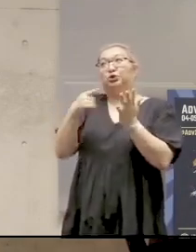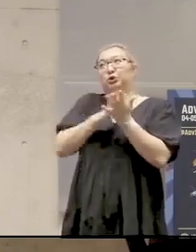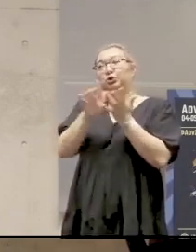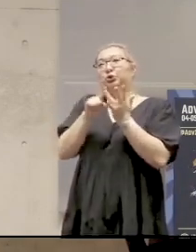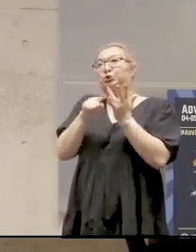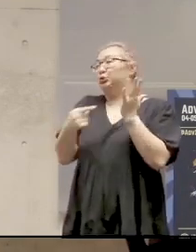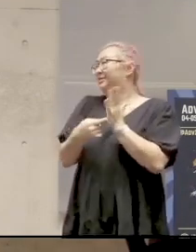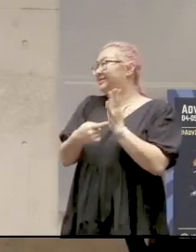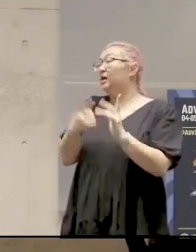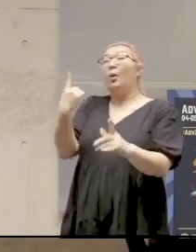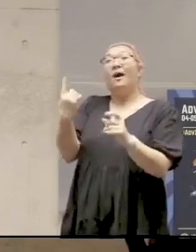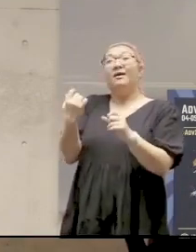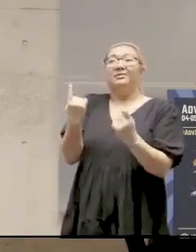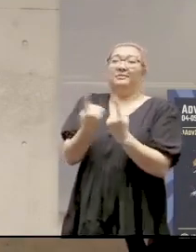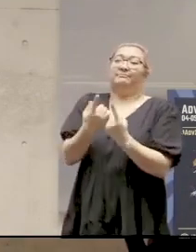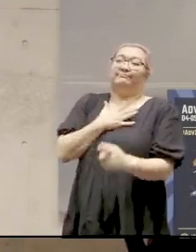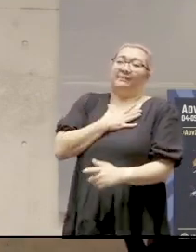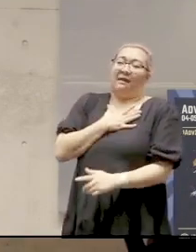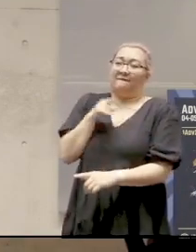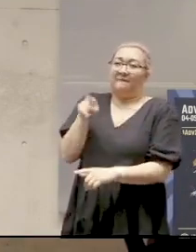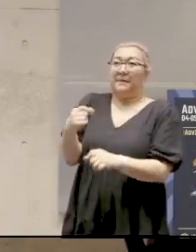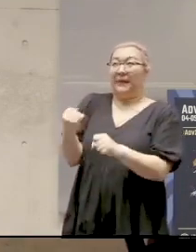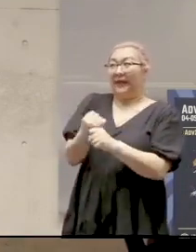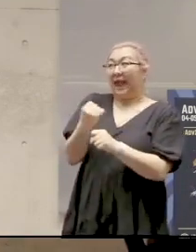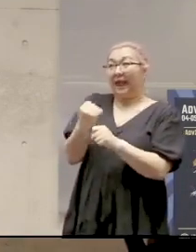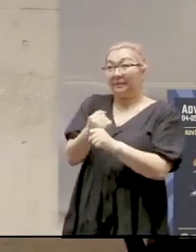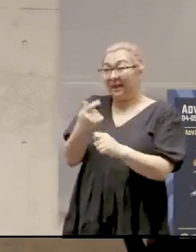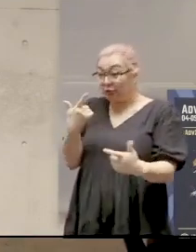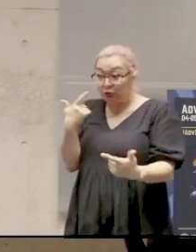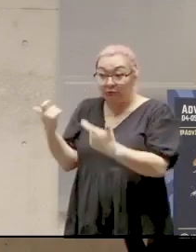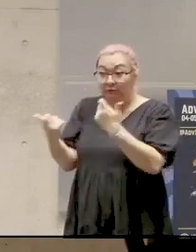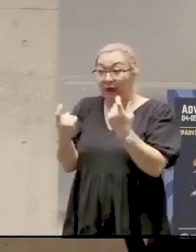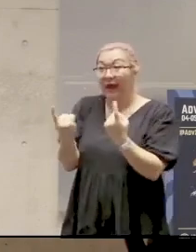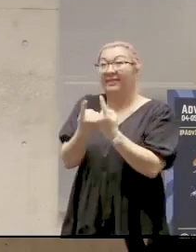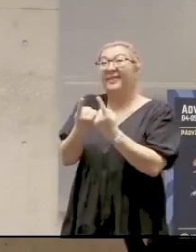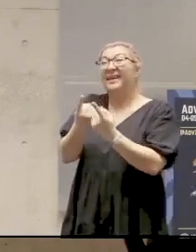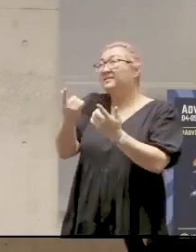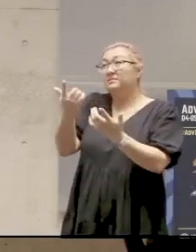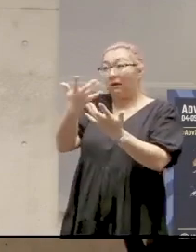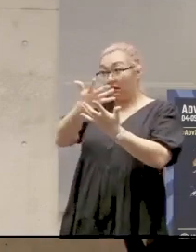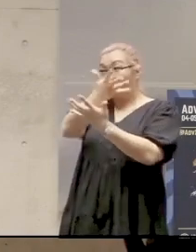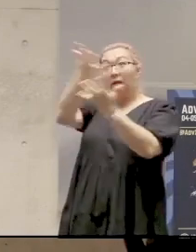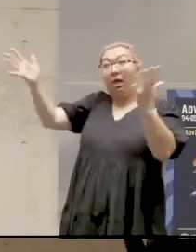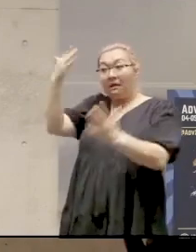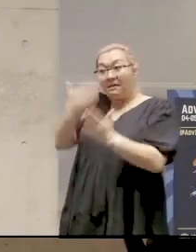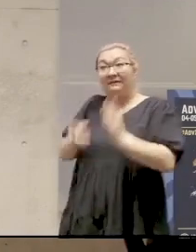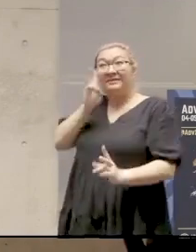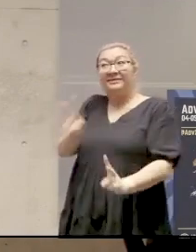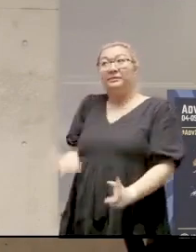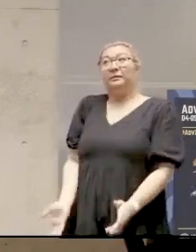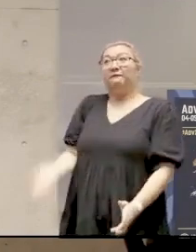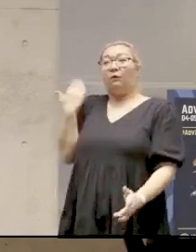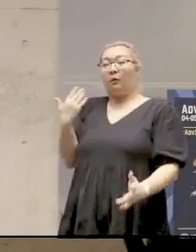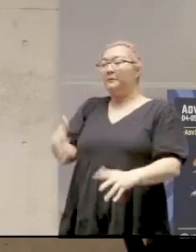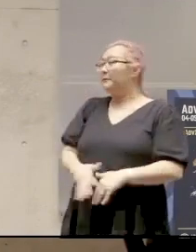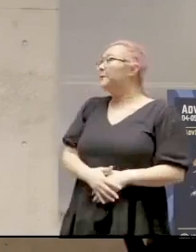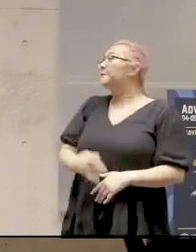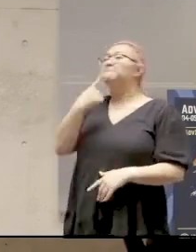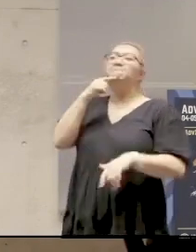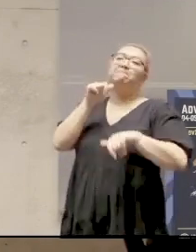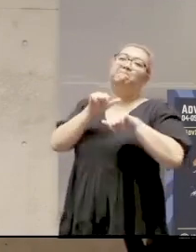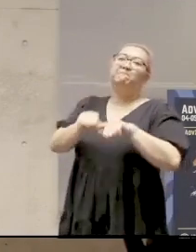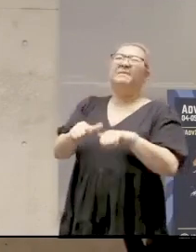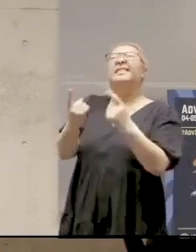one of the things I loved about that is because you find things which so few other people have ever seen. And one of my favorite things, like Mystery